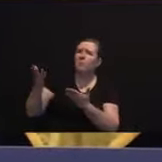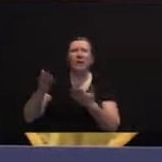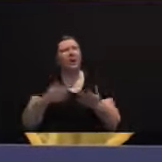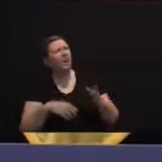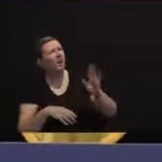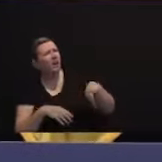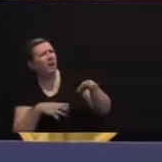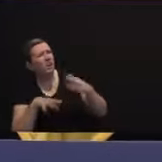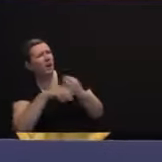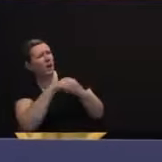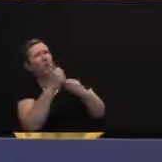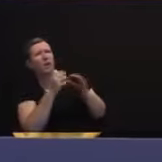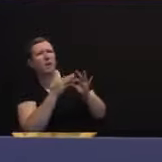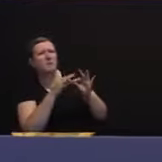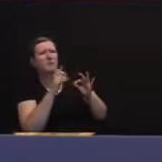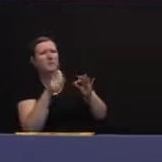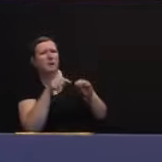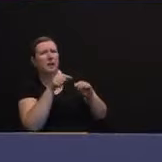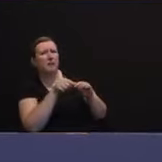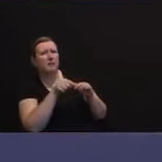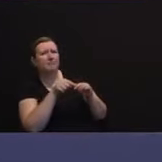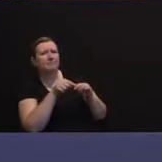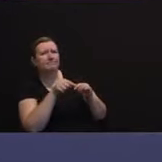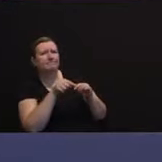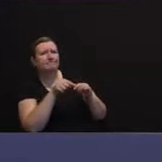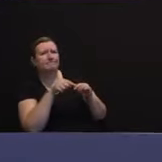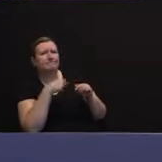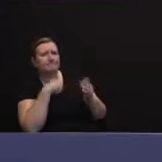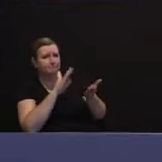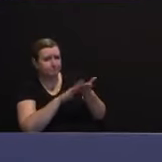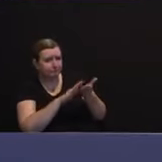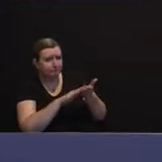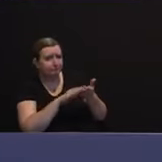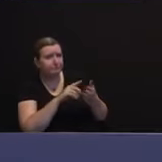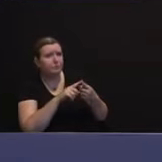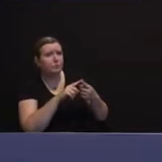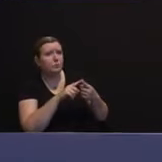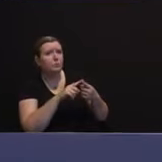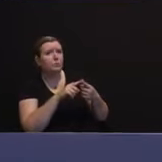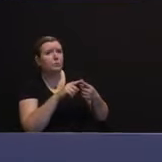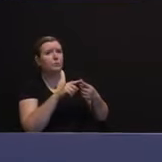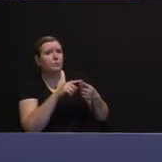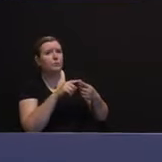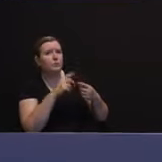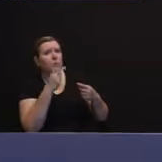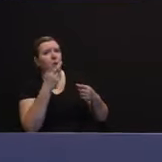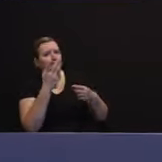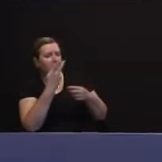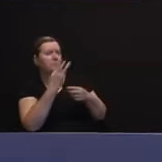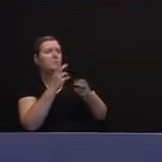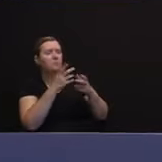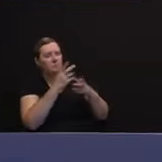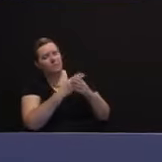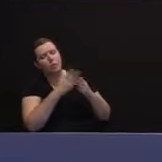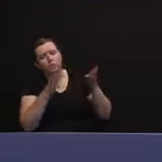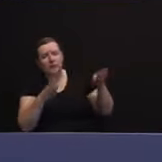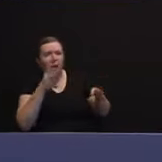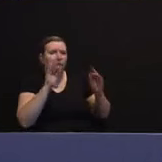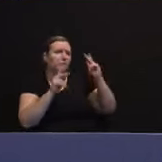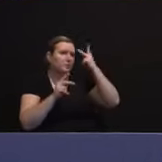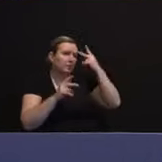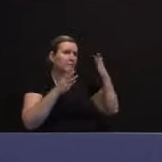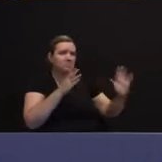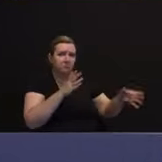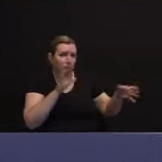both sides of this political reality? And I'm not going to wood here, because that's not to say we're completely out of the